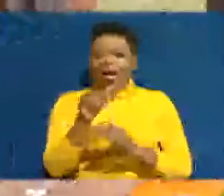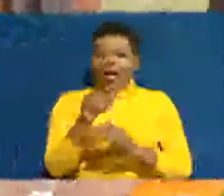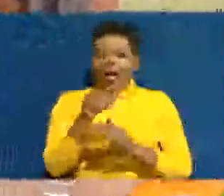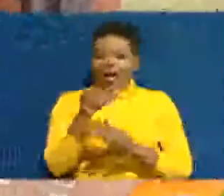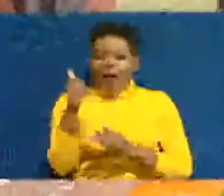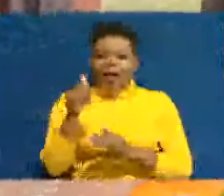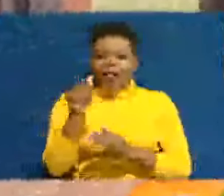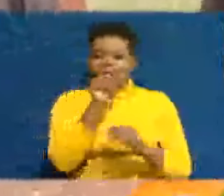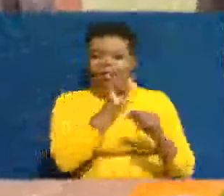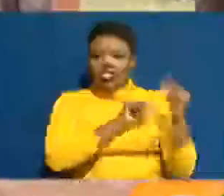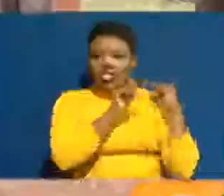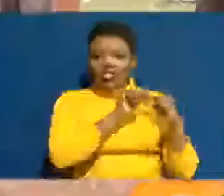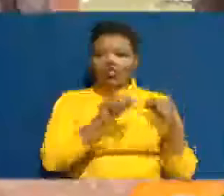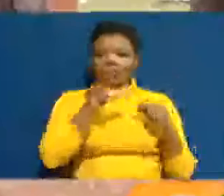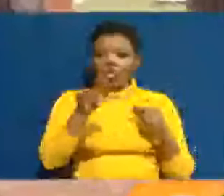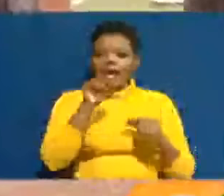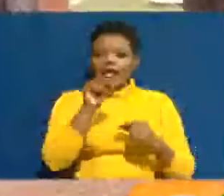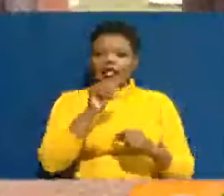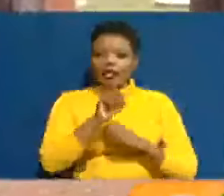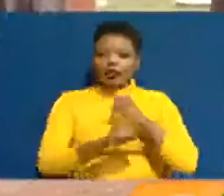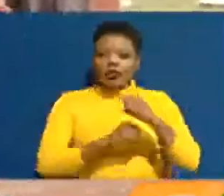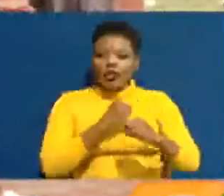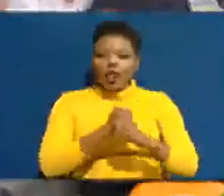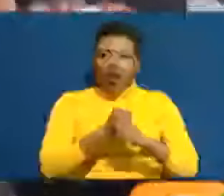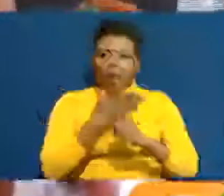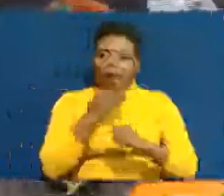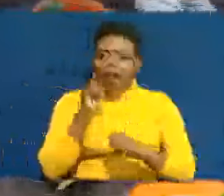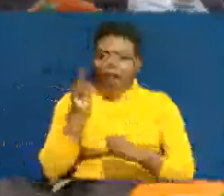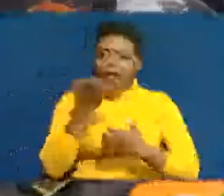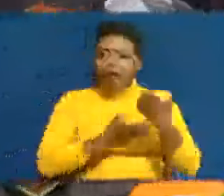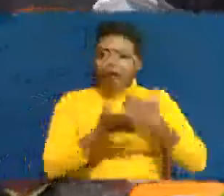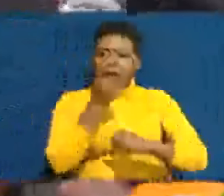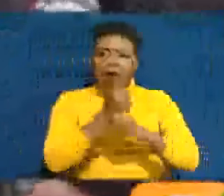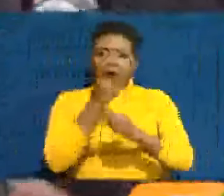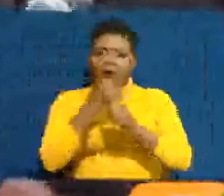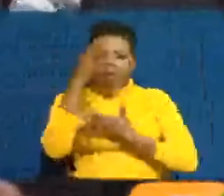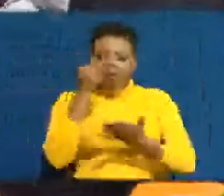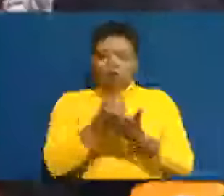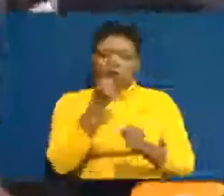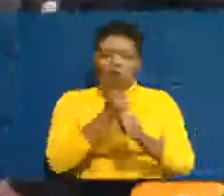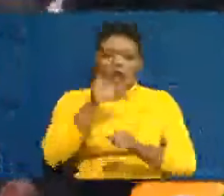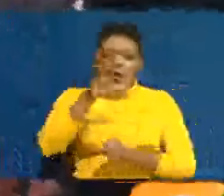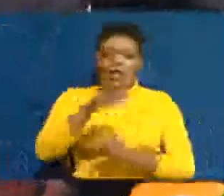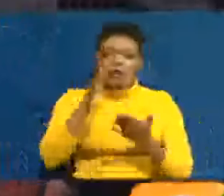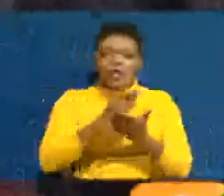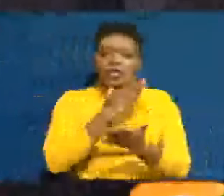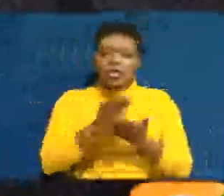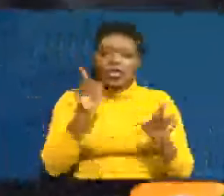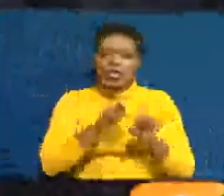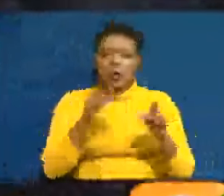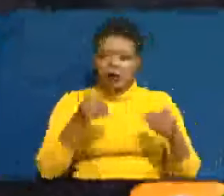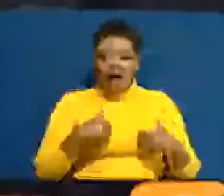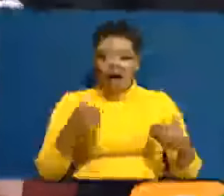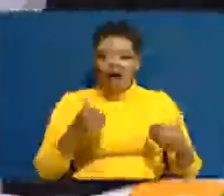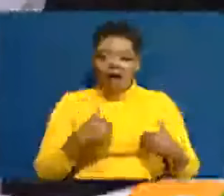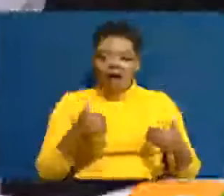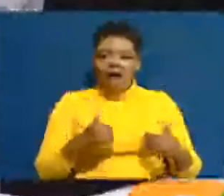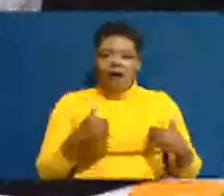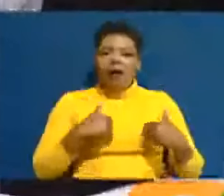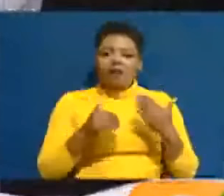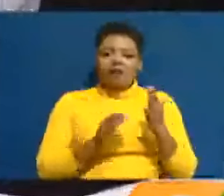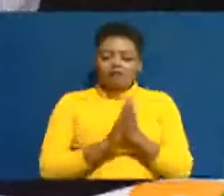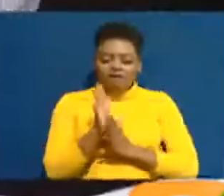them. 30-year-old economist Ed Gitonga, who is employed in the matatu sector, has also had his fill of an